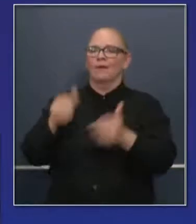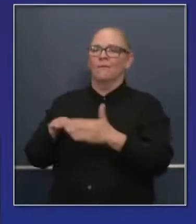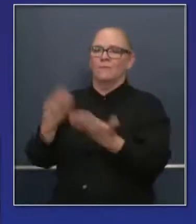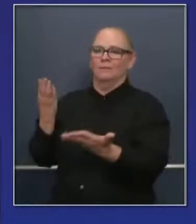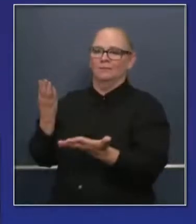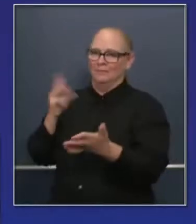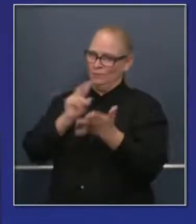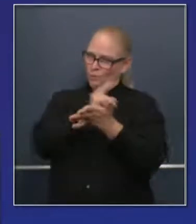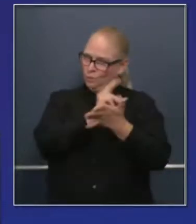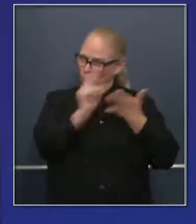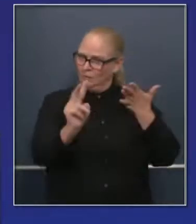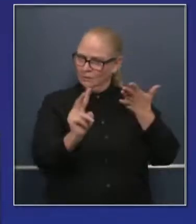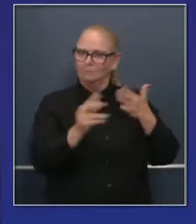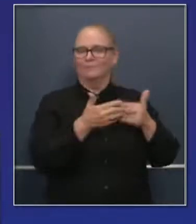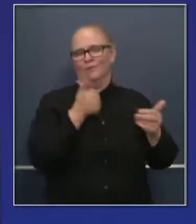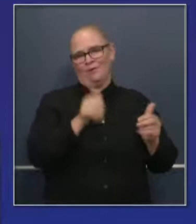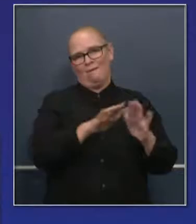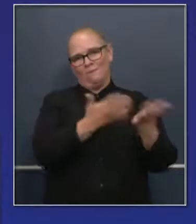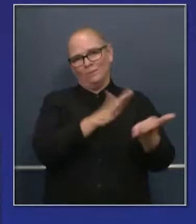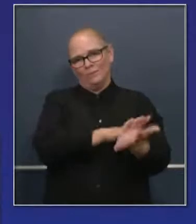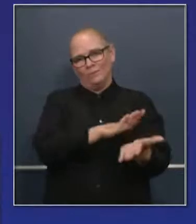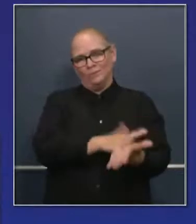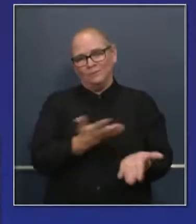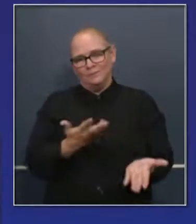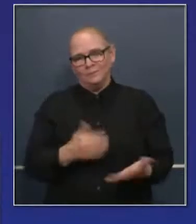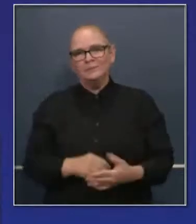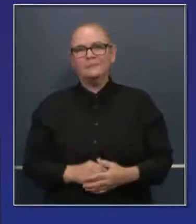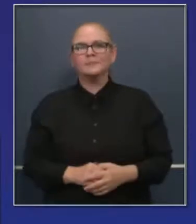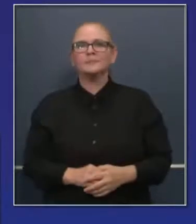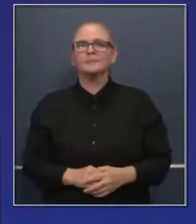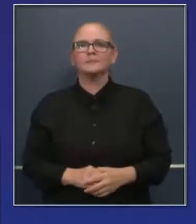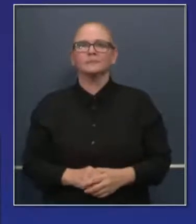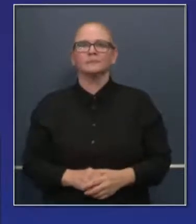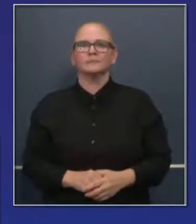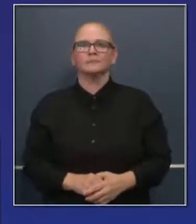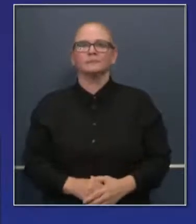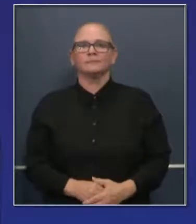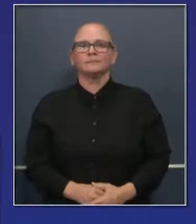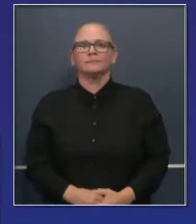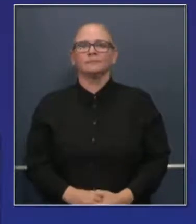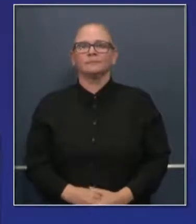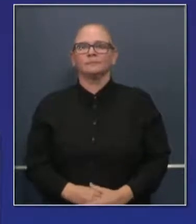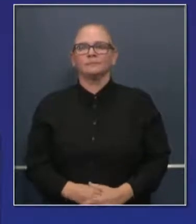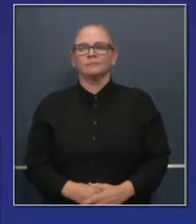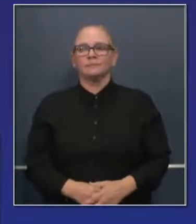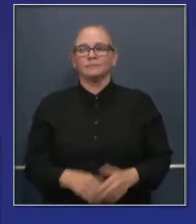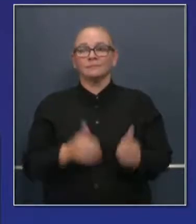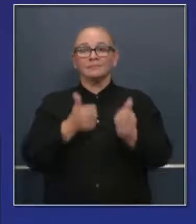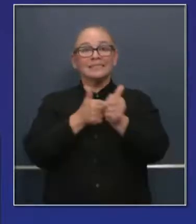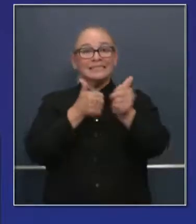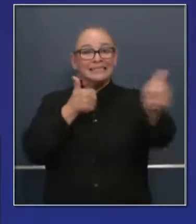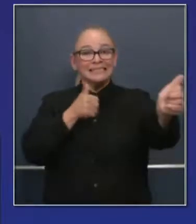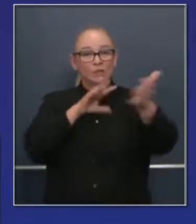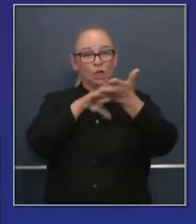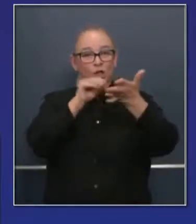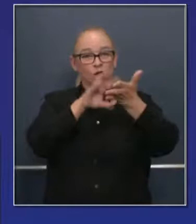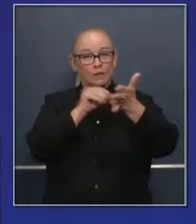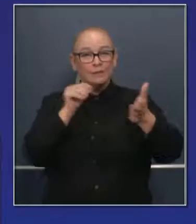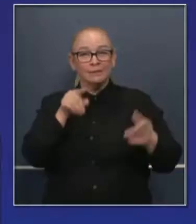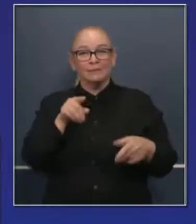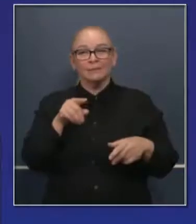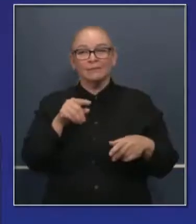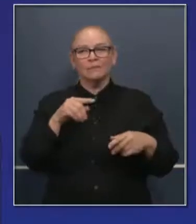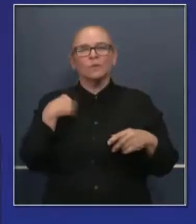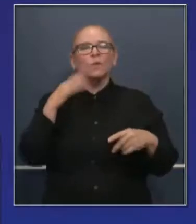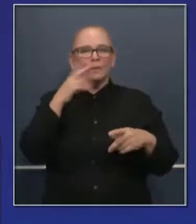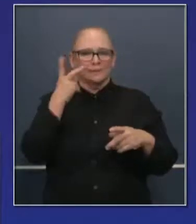any subsequent modifications to distance learning, which is foundationally required in these 38